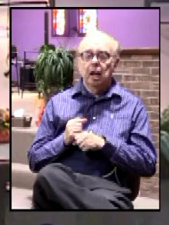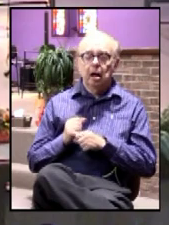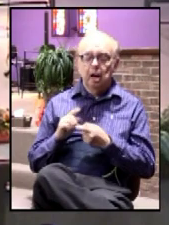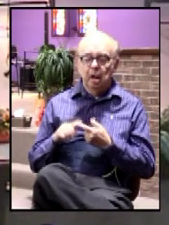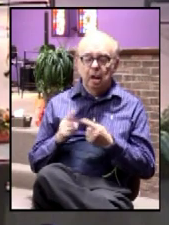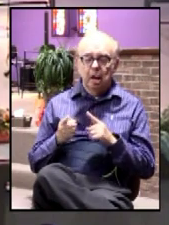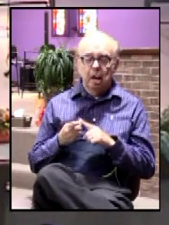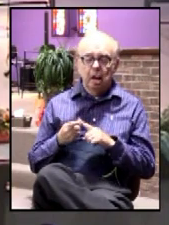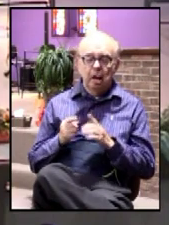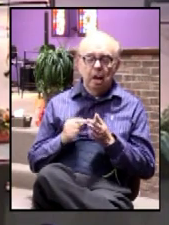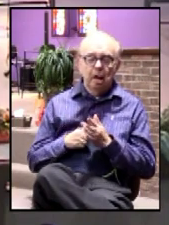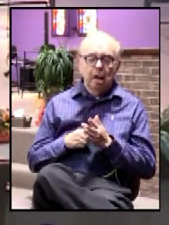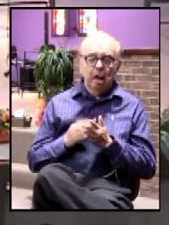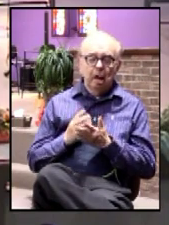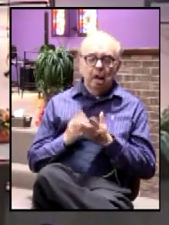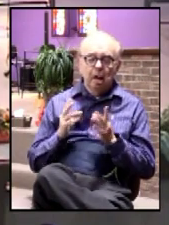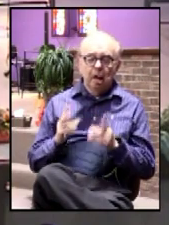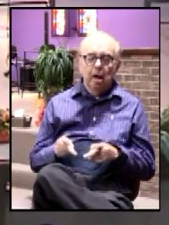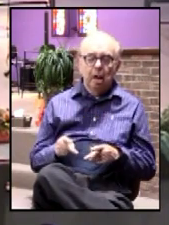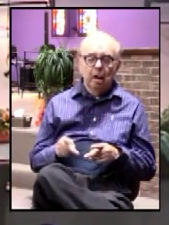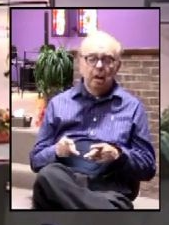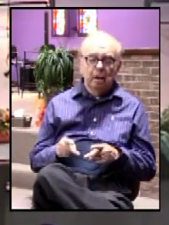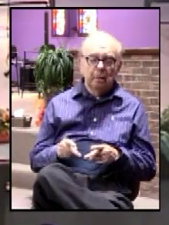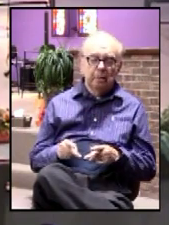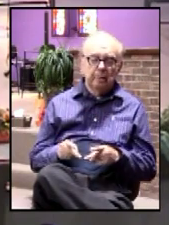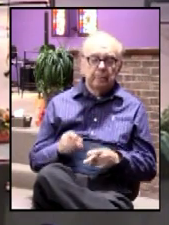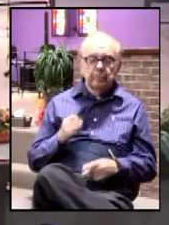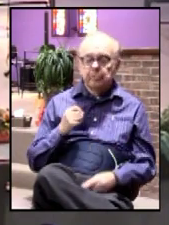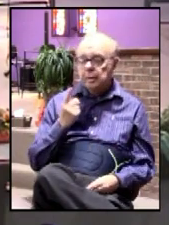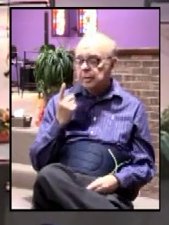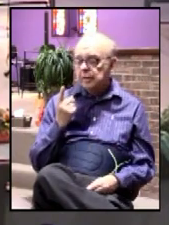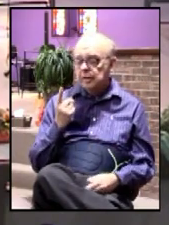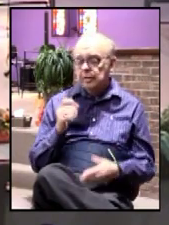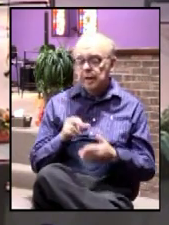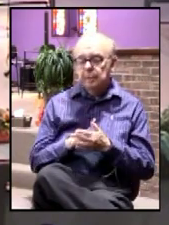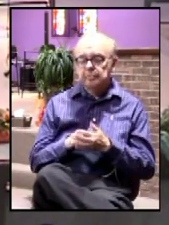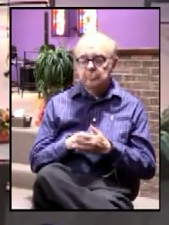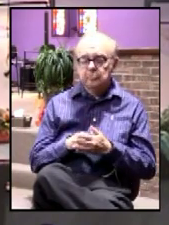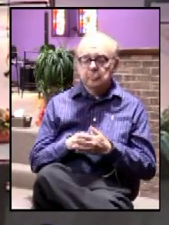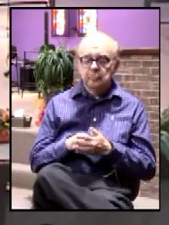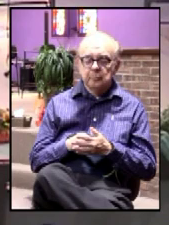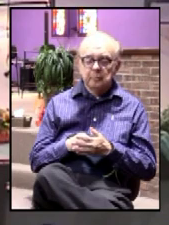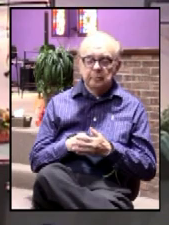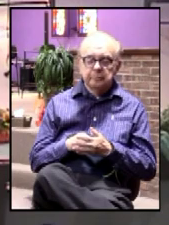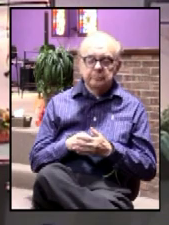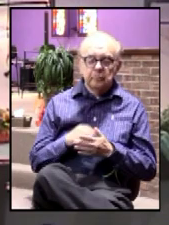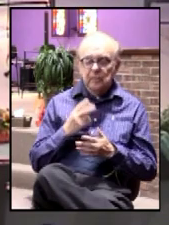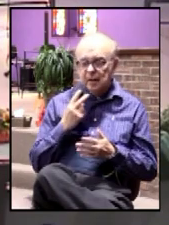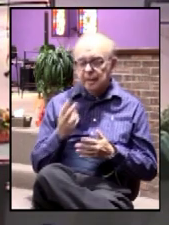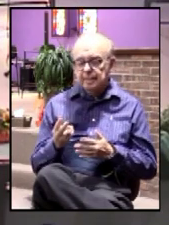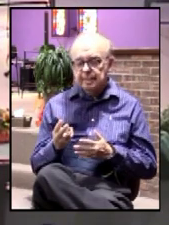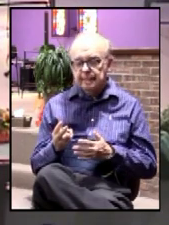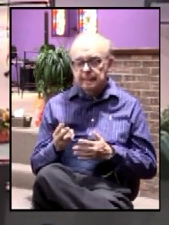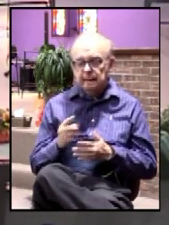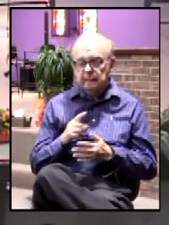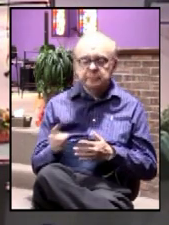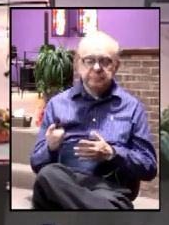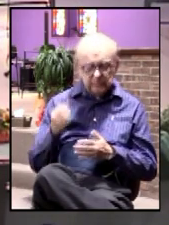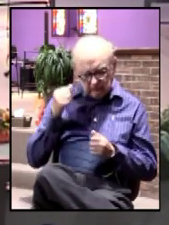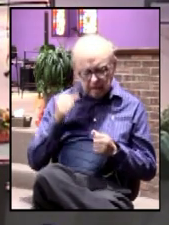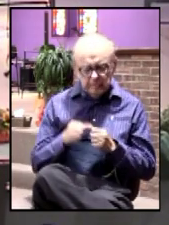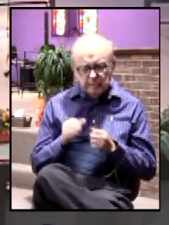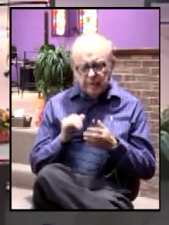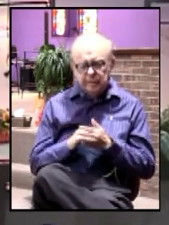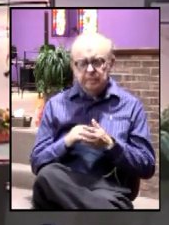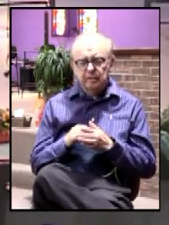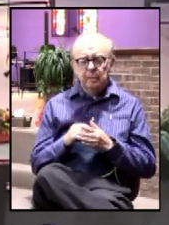getting friend requests of somebody and you're trying to figure out who is this. And all of a sudden you look and there's, oh, okay, they're so-and-so and